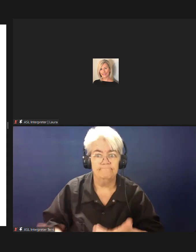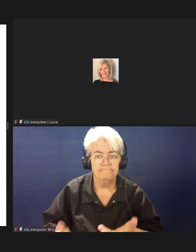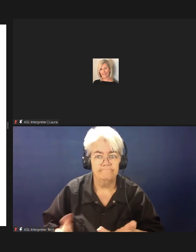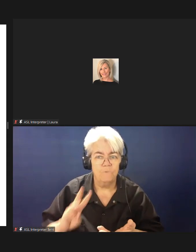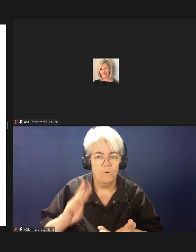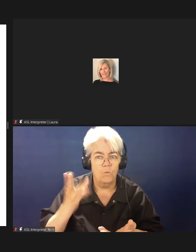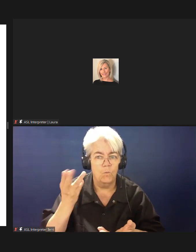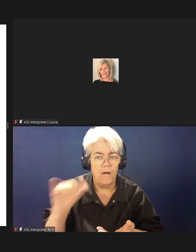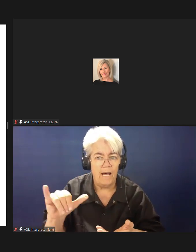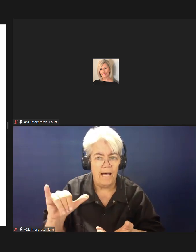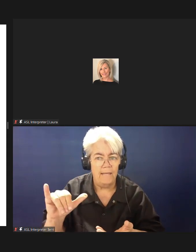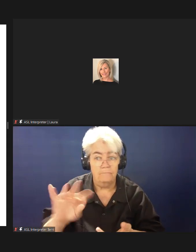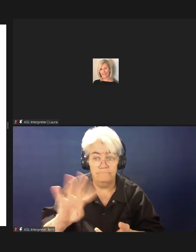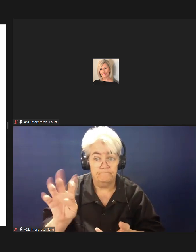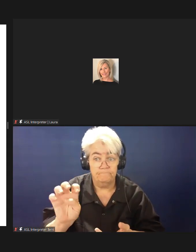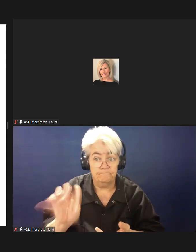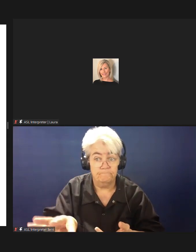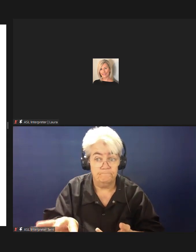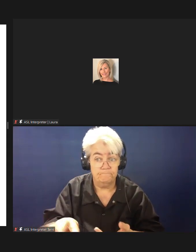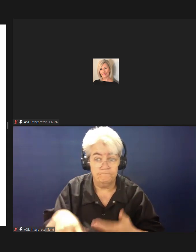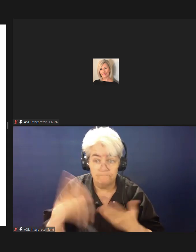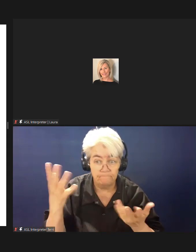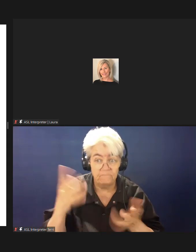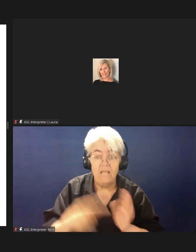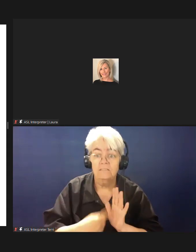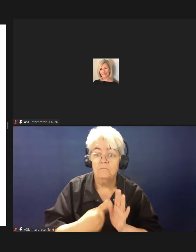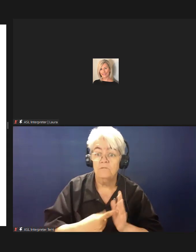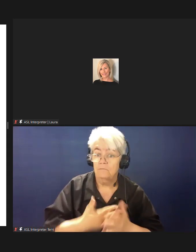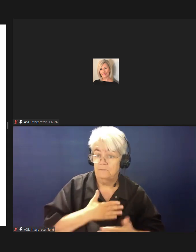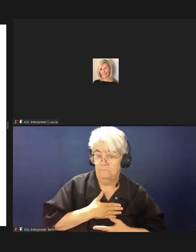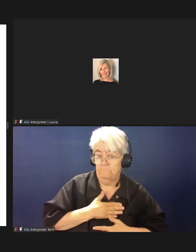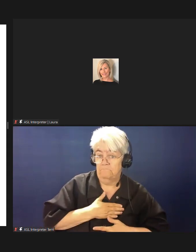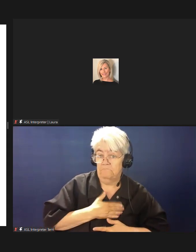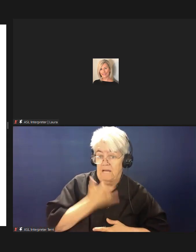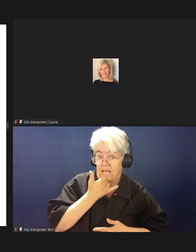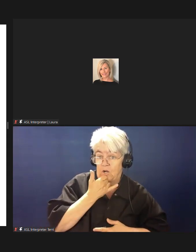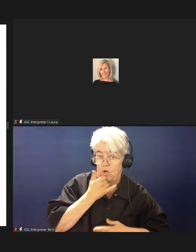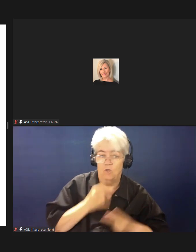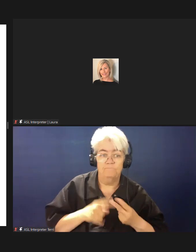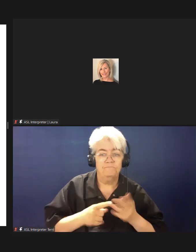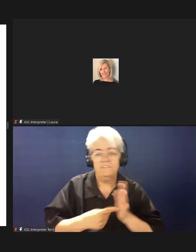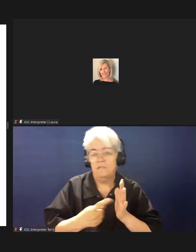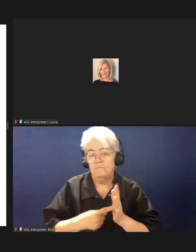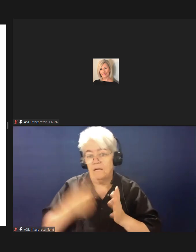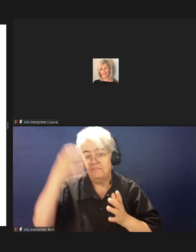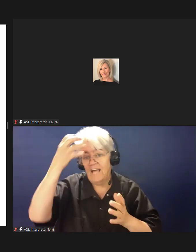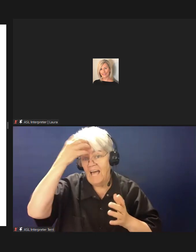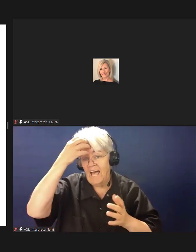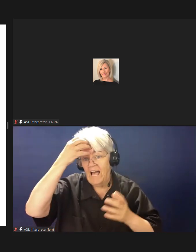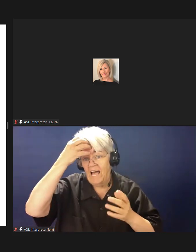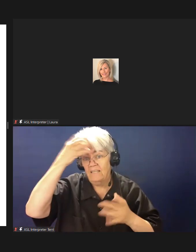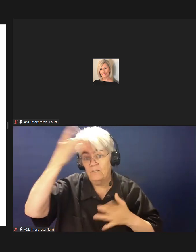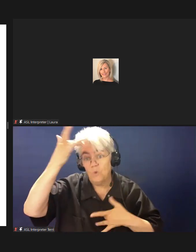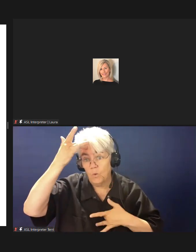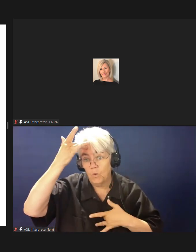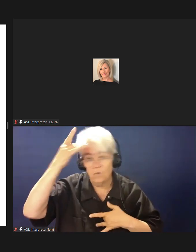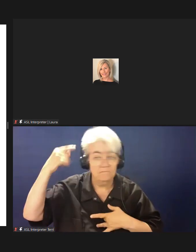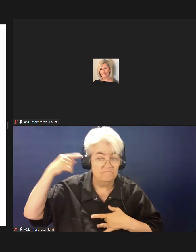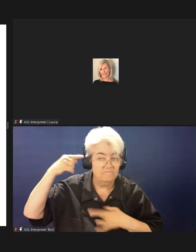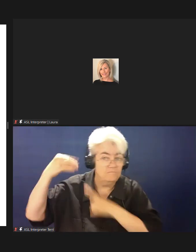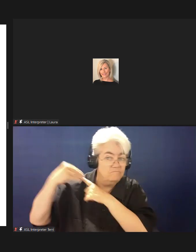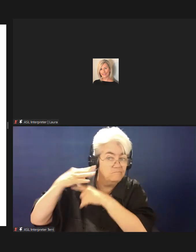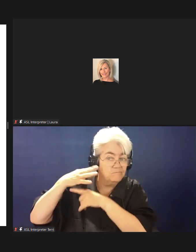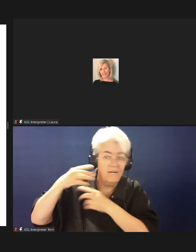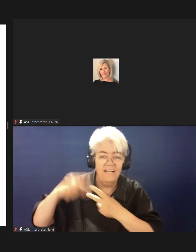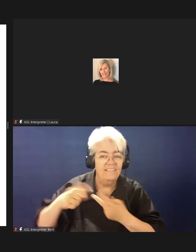why. Sometimes it's due to screener error or a temporary condition like a head cold. So it wouldn't be